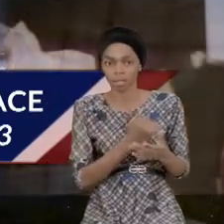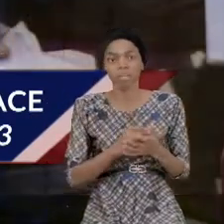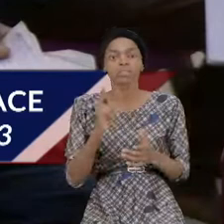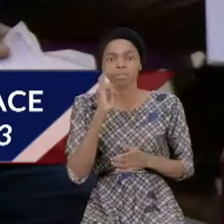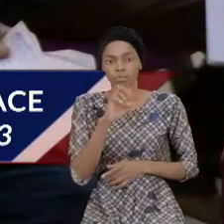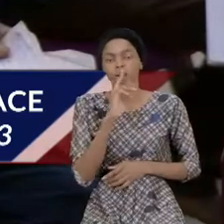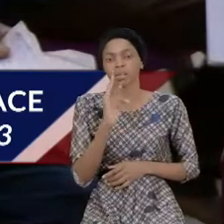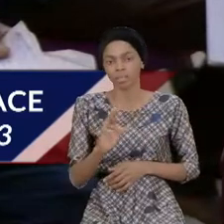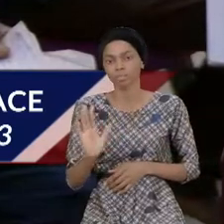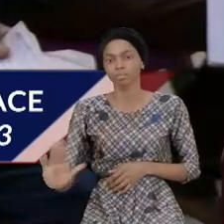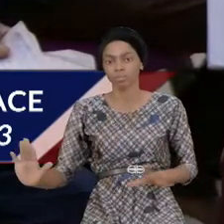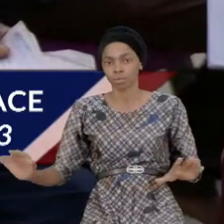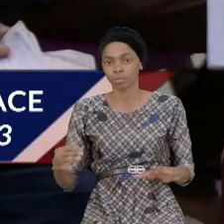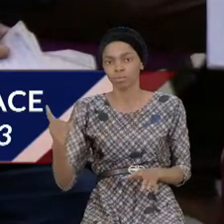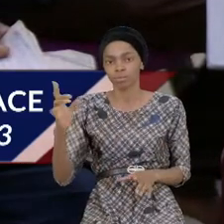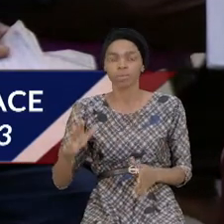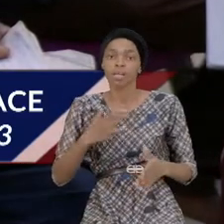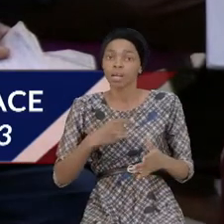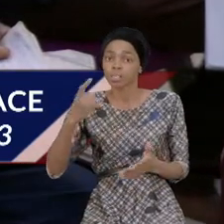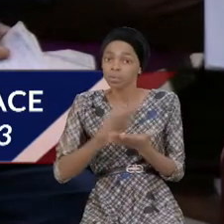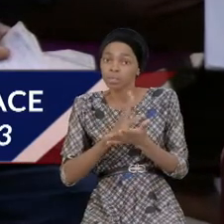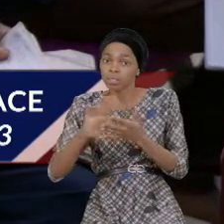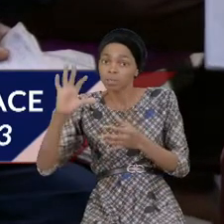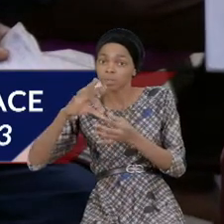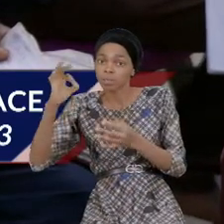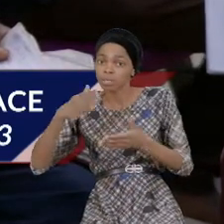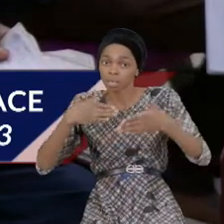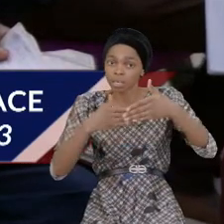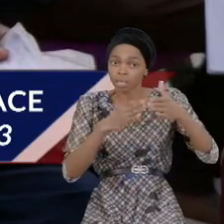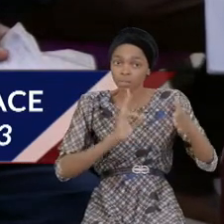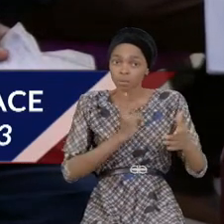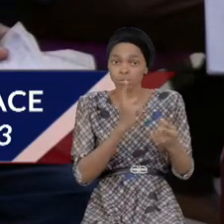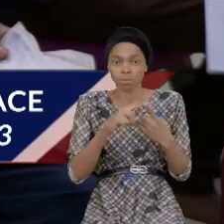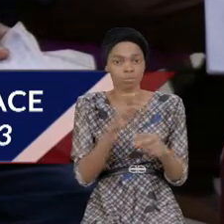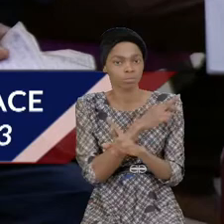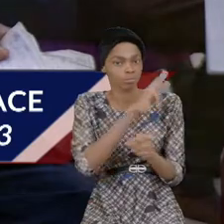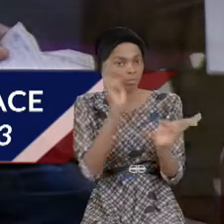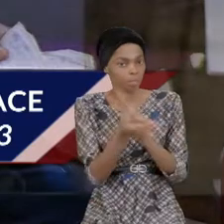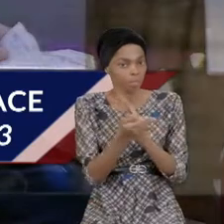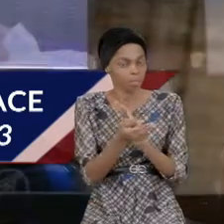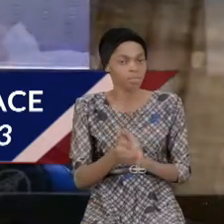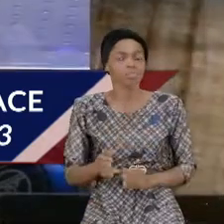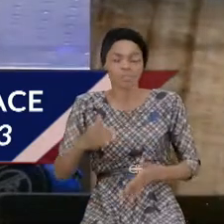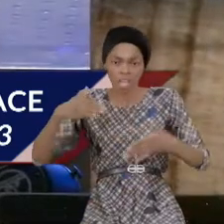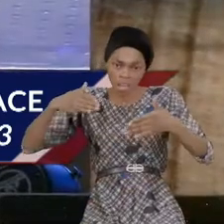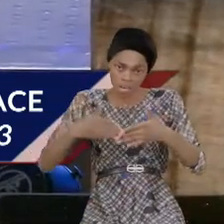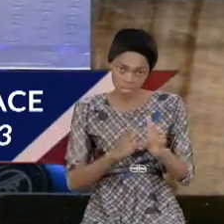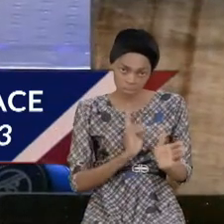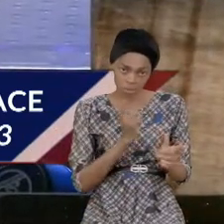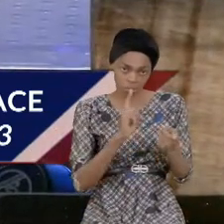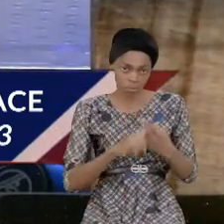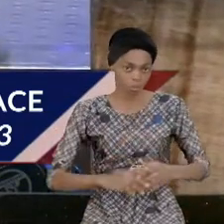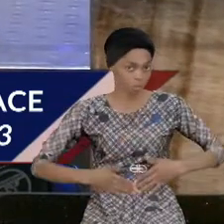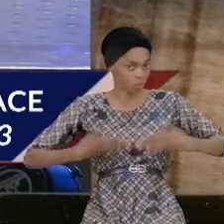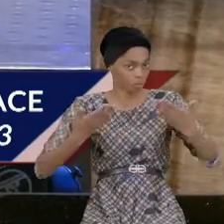God. He leads us to repentance, the Spirit. He leads us to confession, the Spirit. He